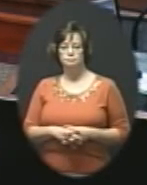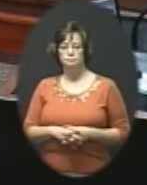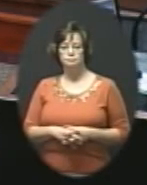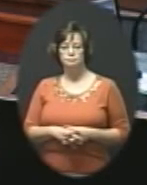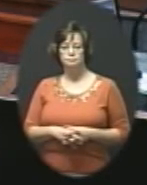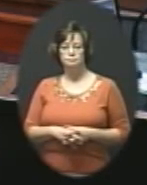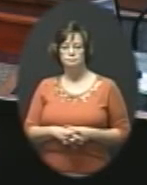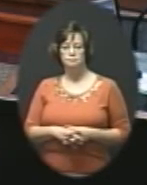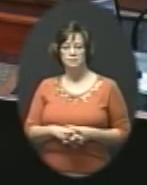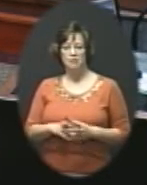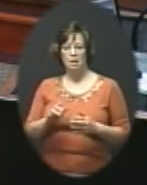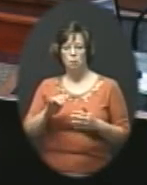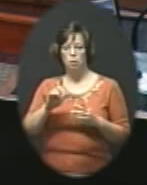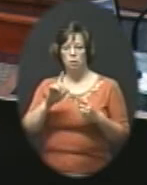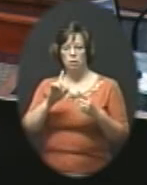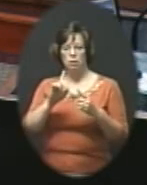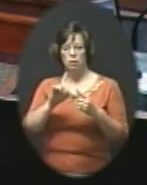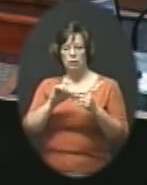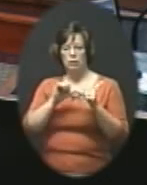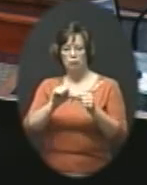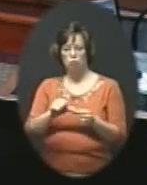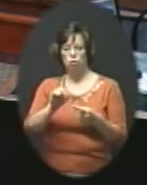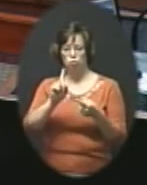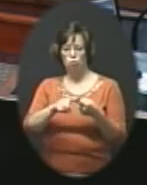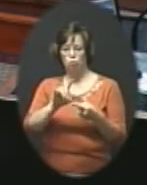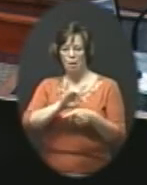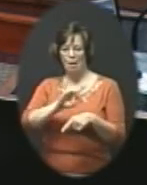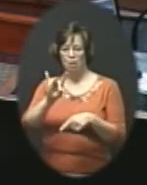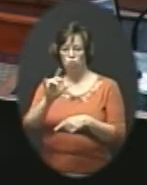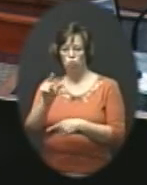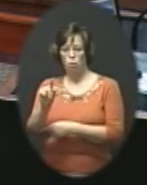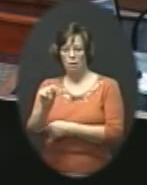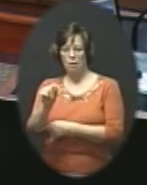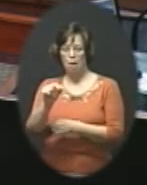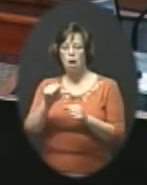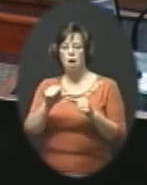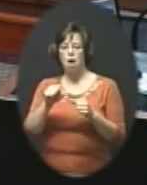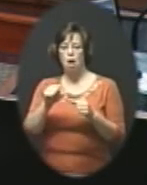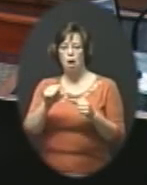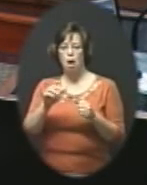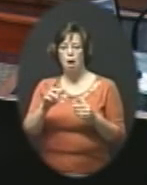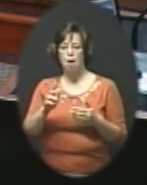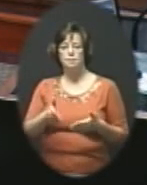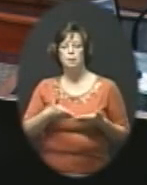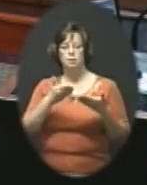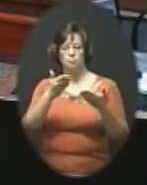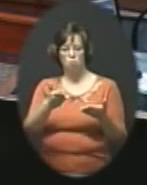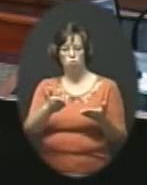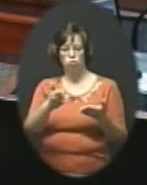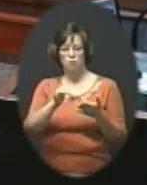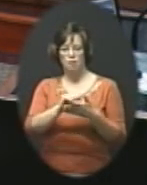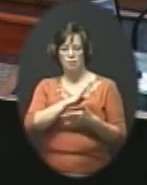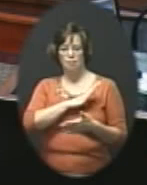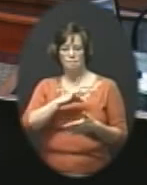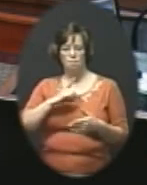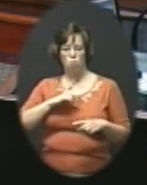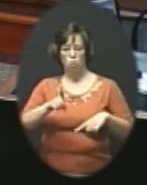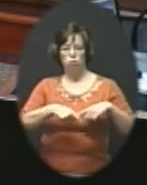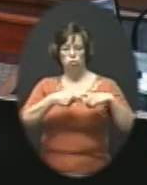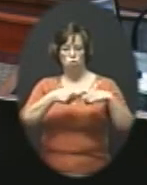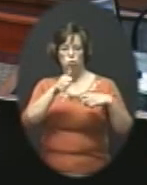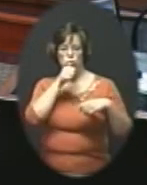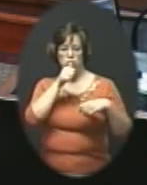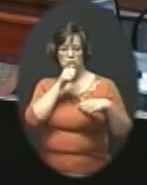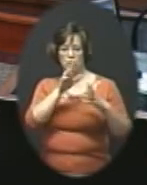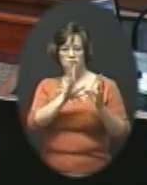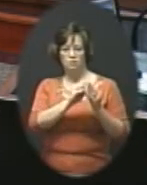That would take us to 8:20. Madam President, I make the motion that the board adjourn to executive session